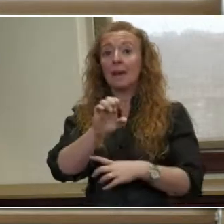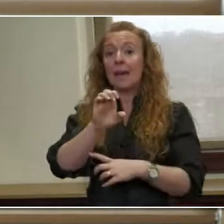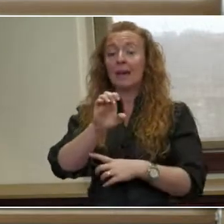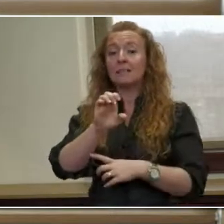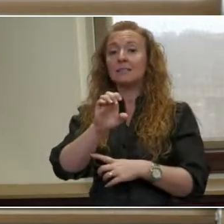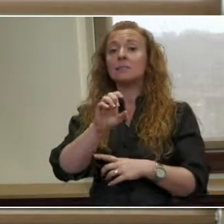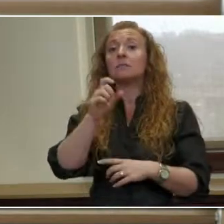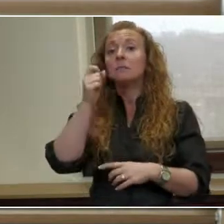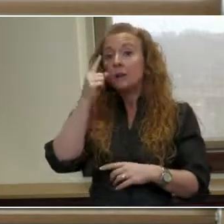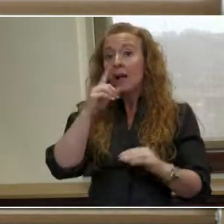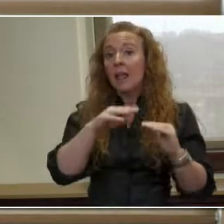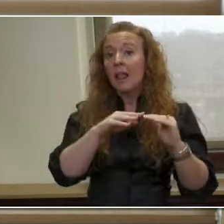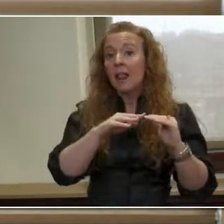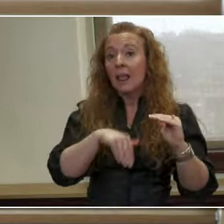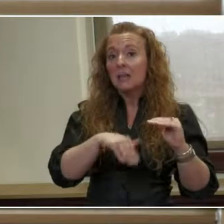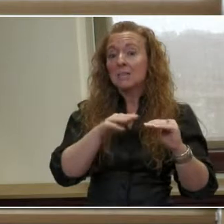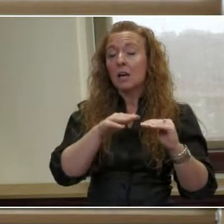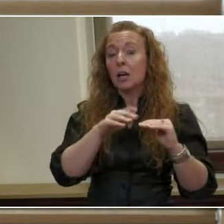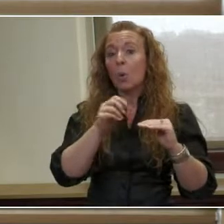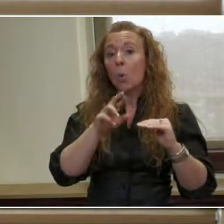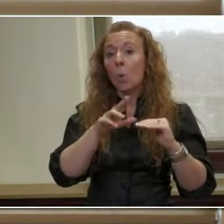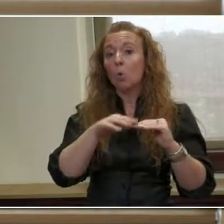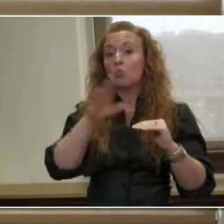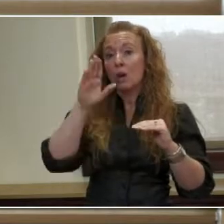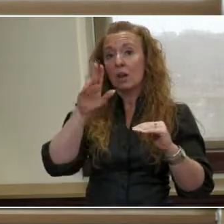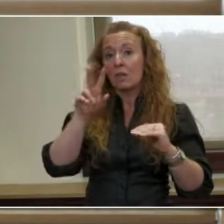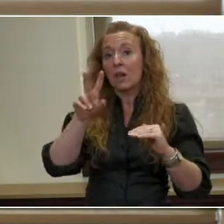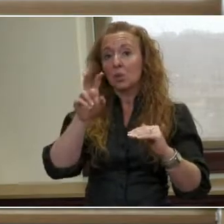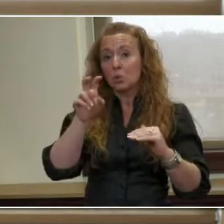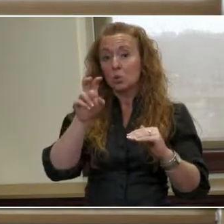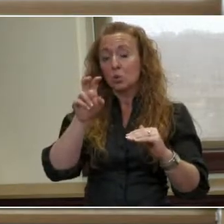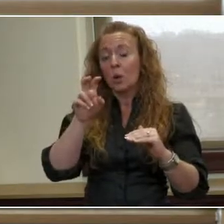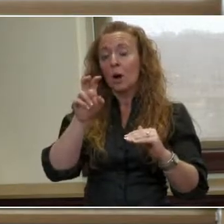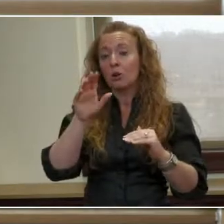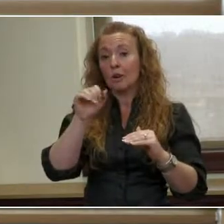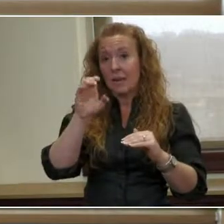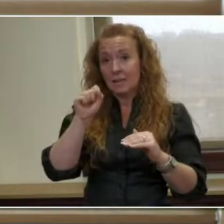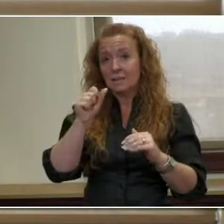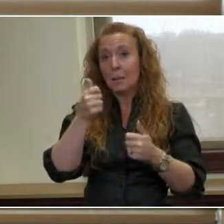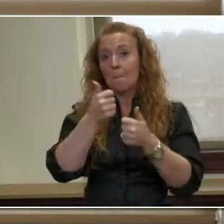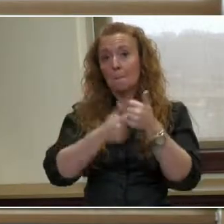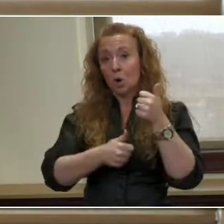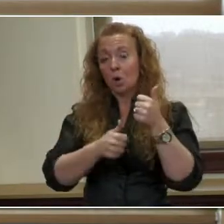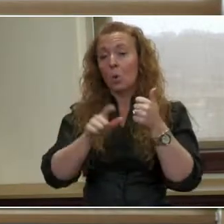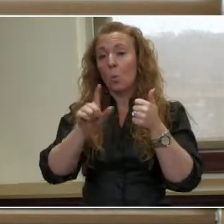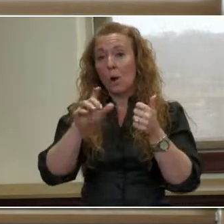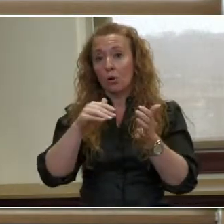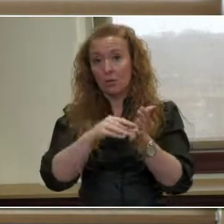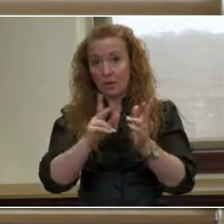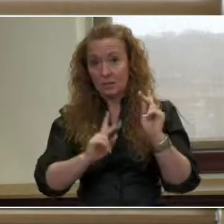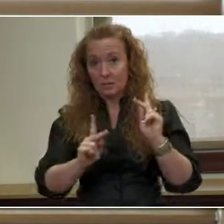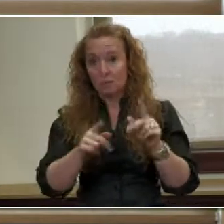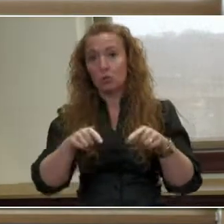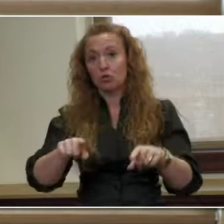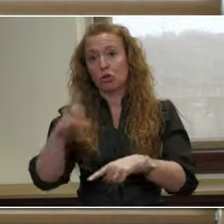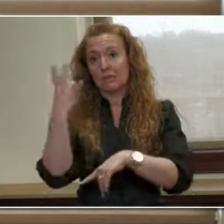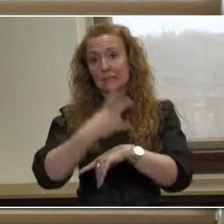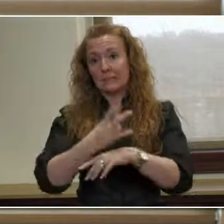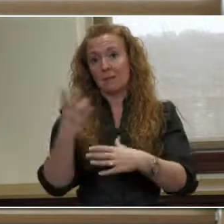of less than or greater than 200 cases per 100,000 population over the last 7